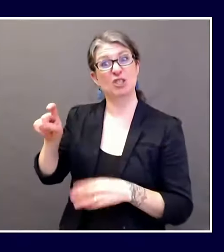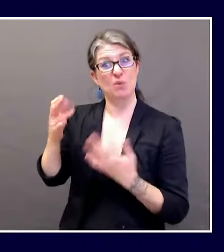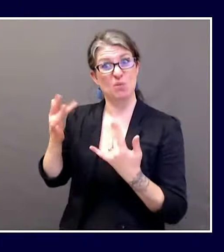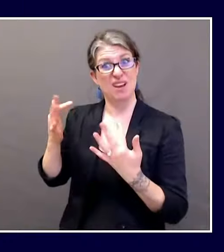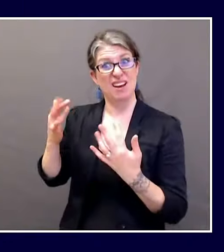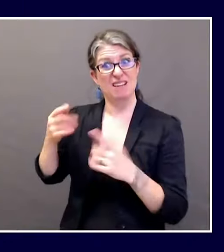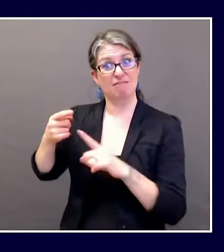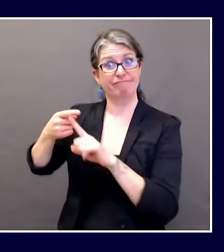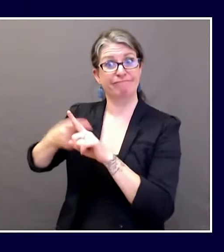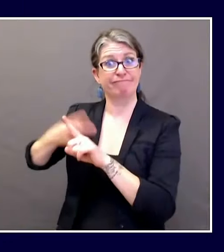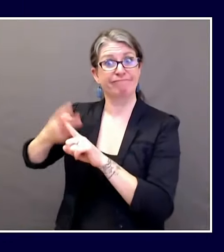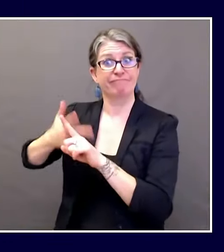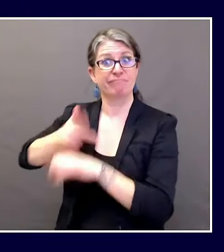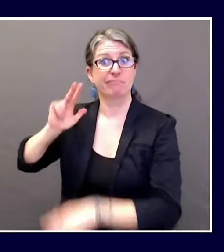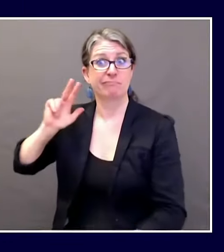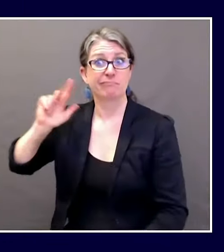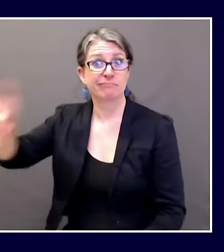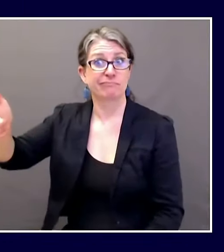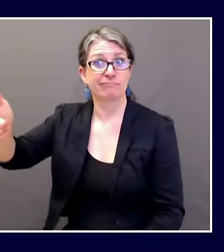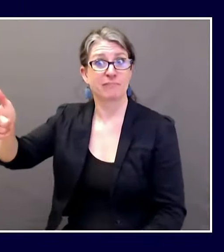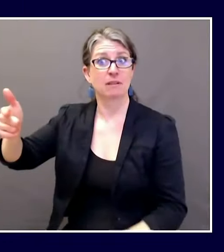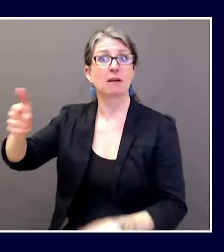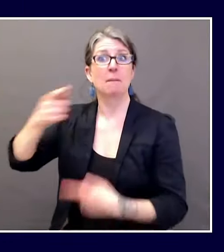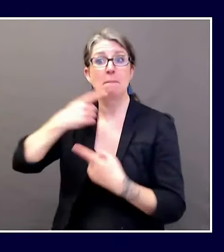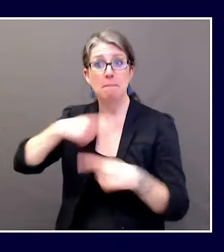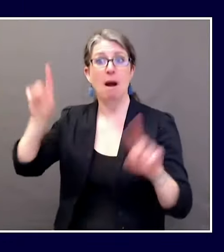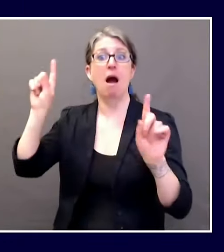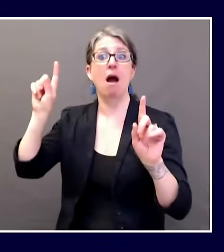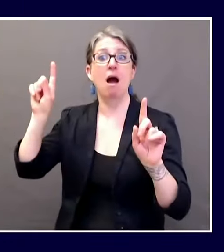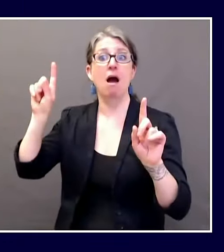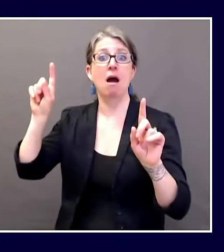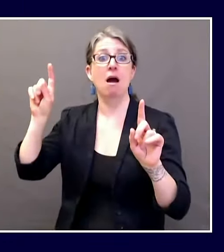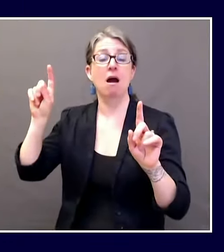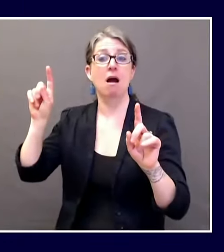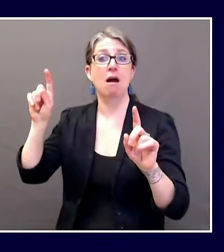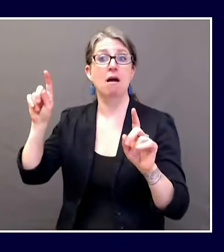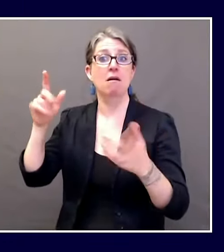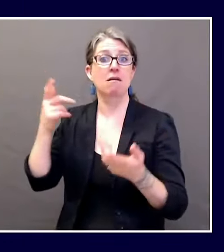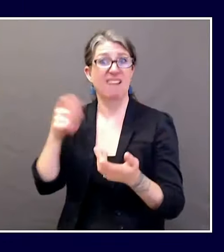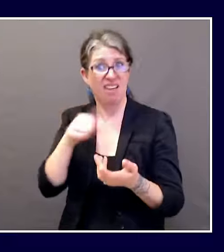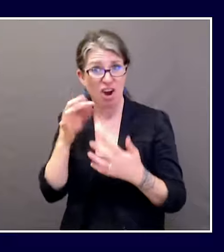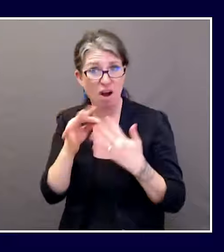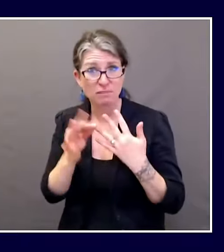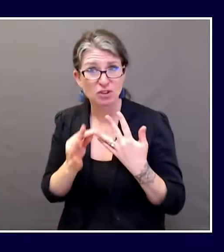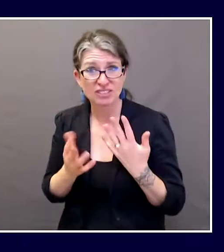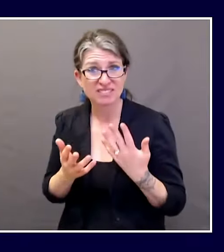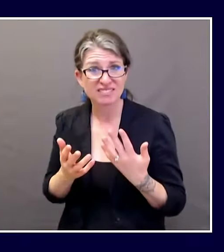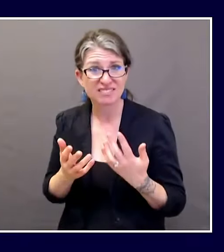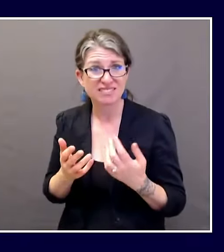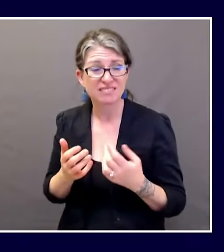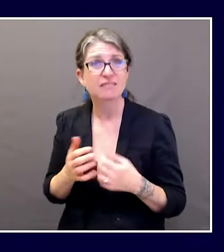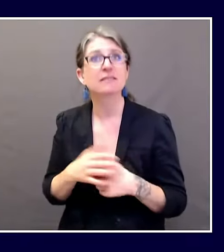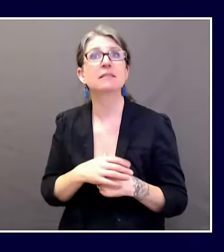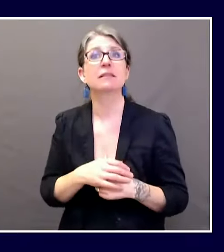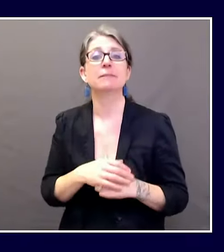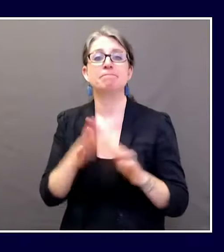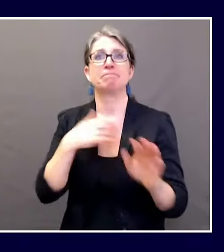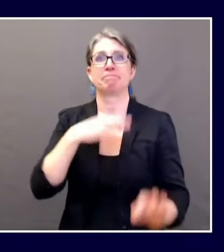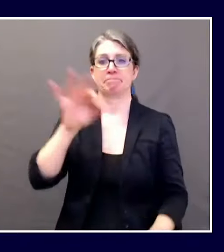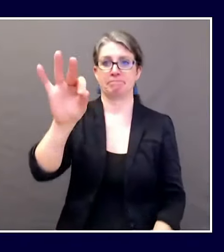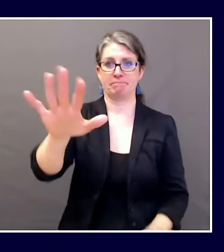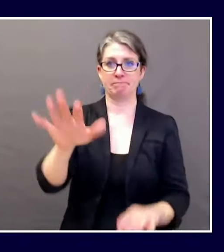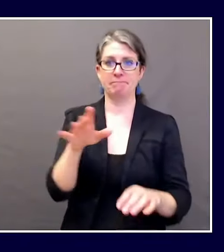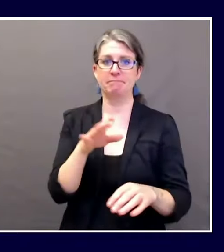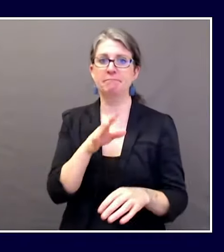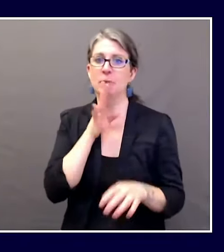other alternative for that. My recommendation is that when you make your plans to get your first dose, you simultaneously make